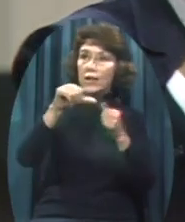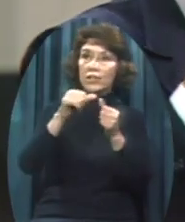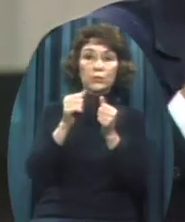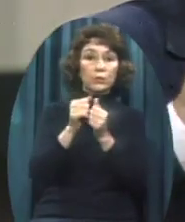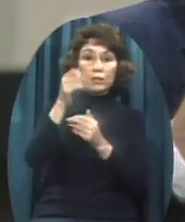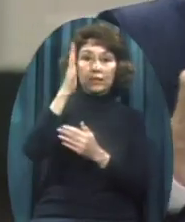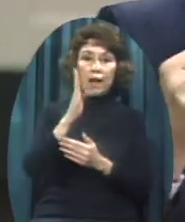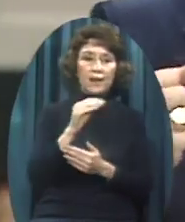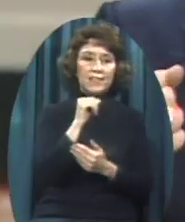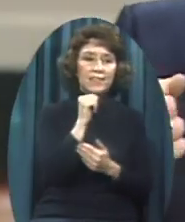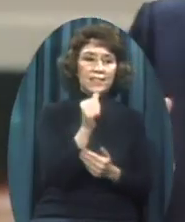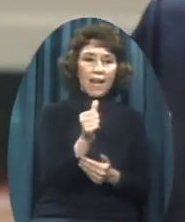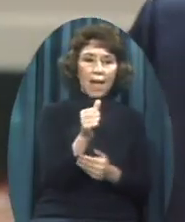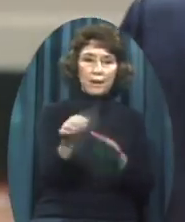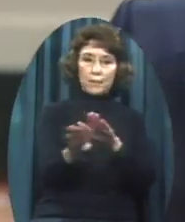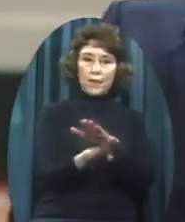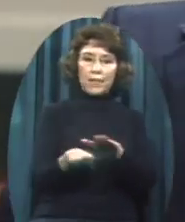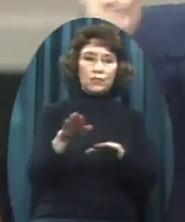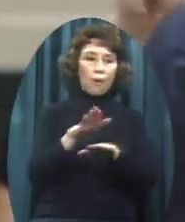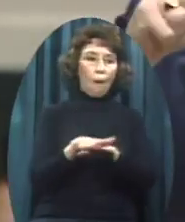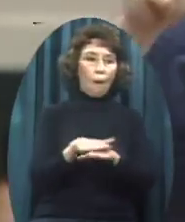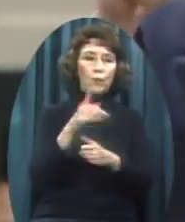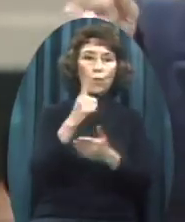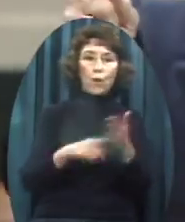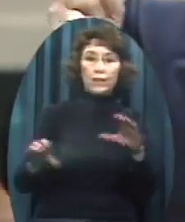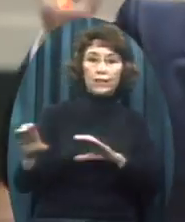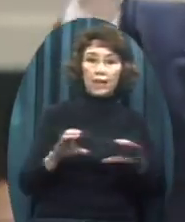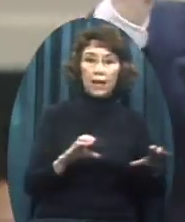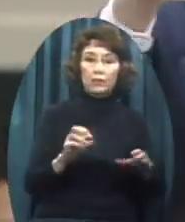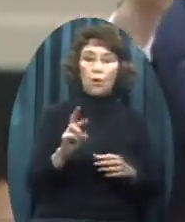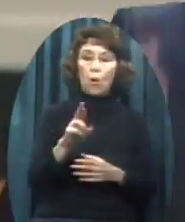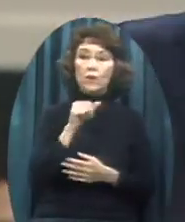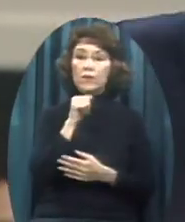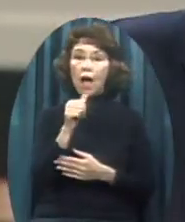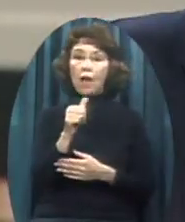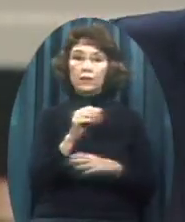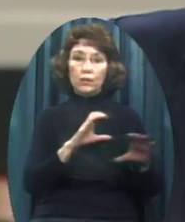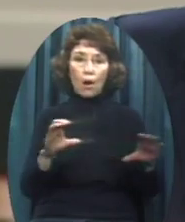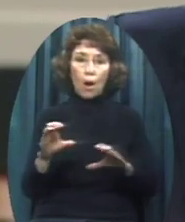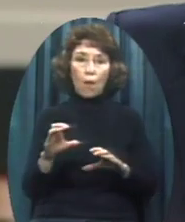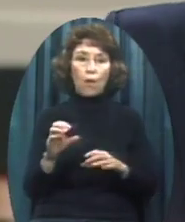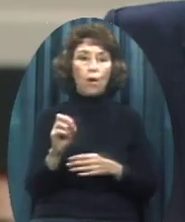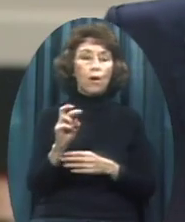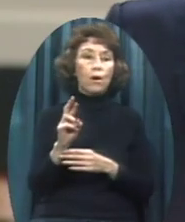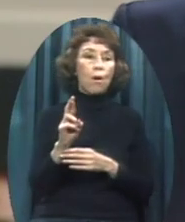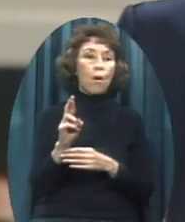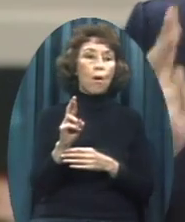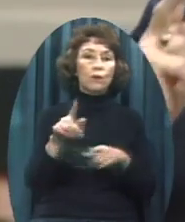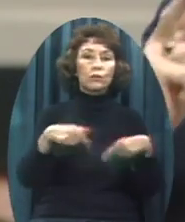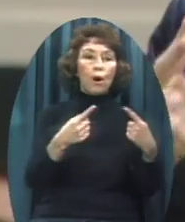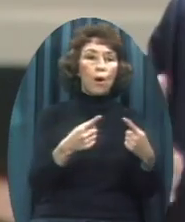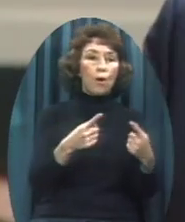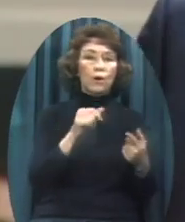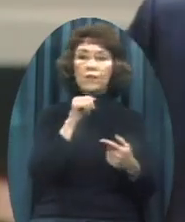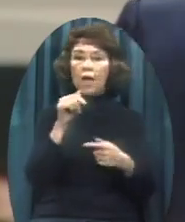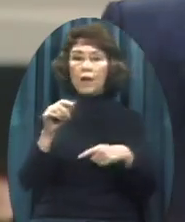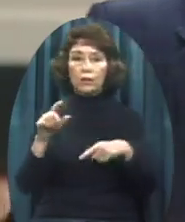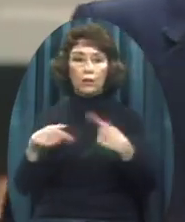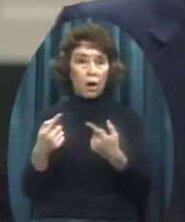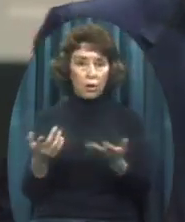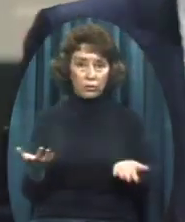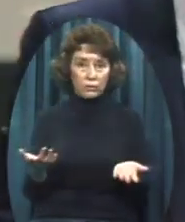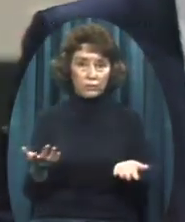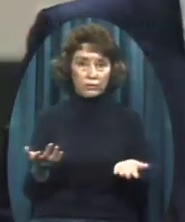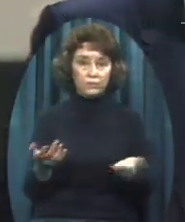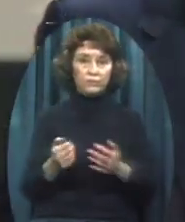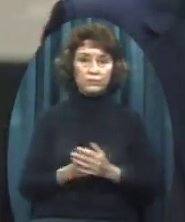in fellowship with Christ is not based upon what he does or doesn't do, where he goes or doesn't go. The second thing that our Lord deals